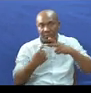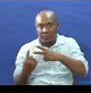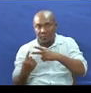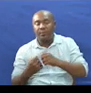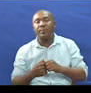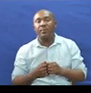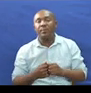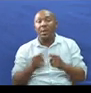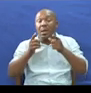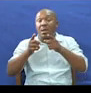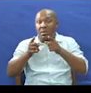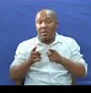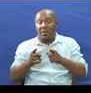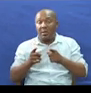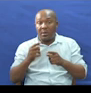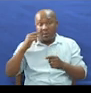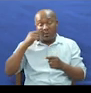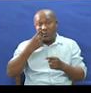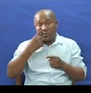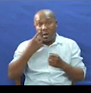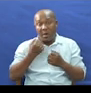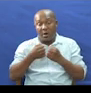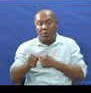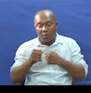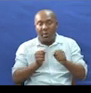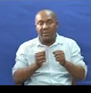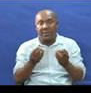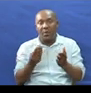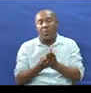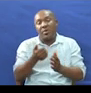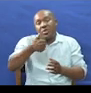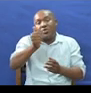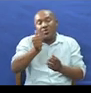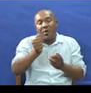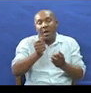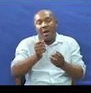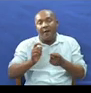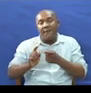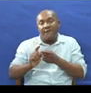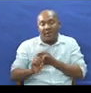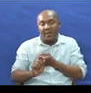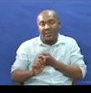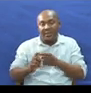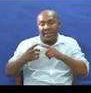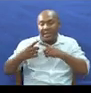Then try to practice with your friend to use the words in different situations.